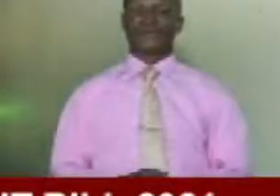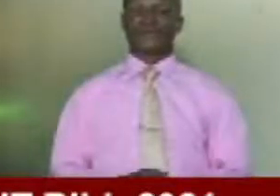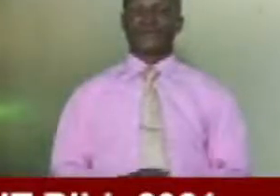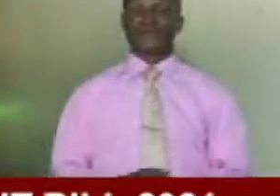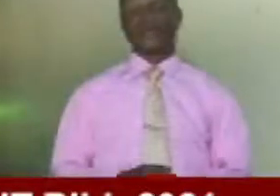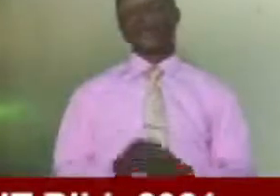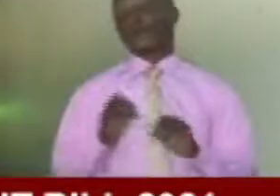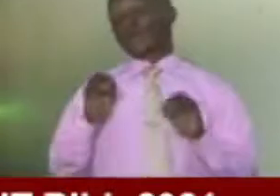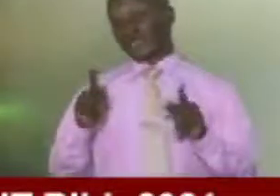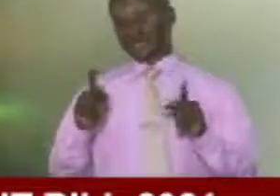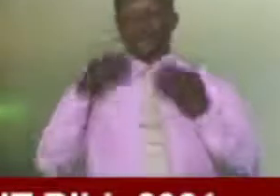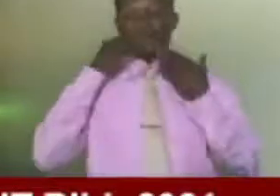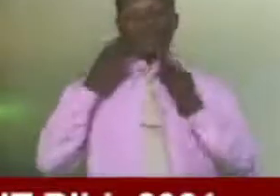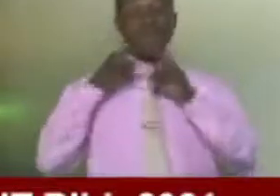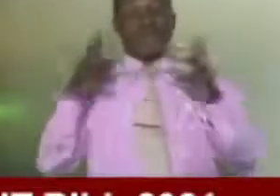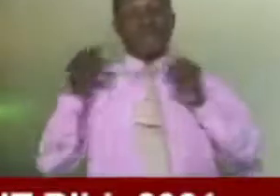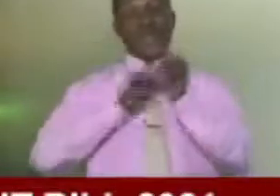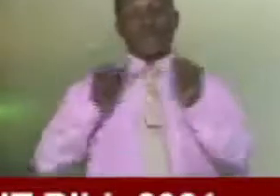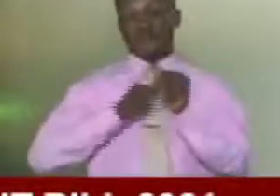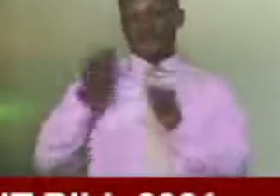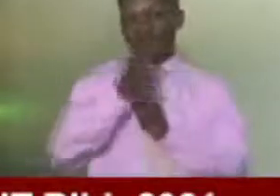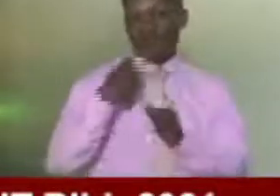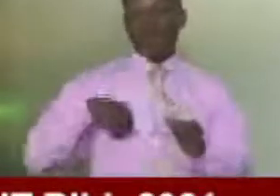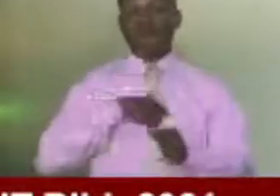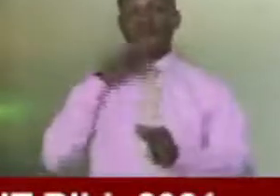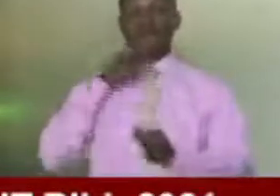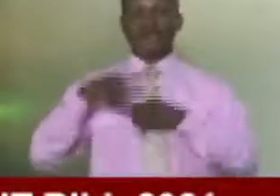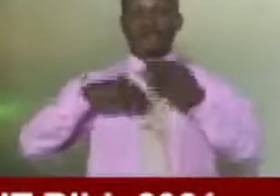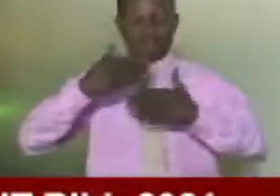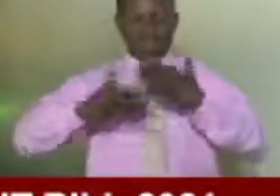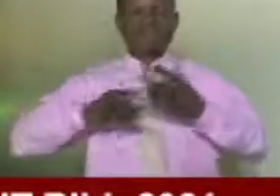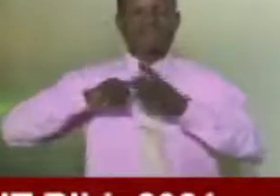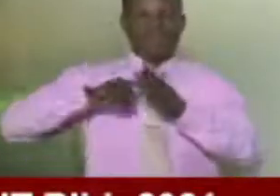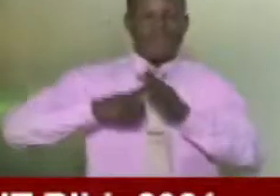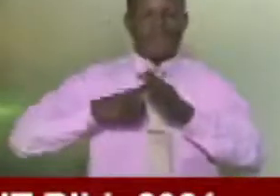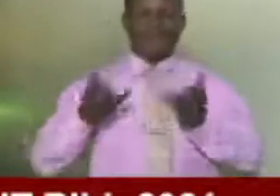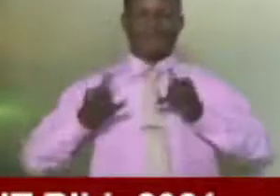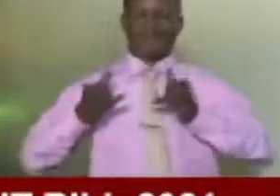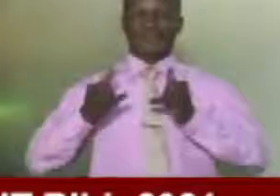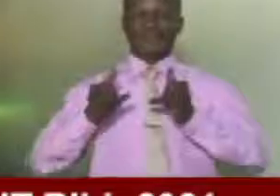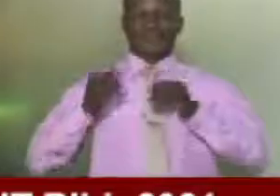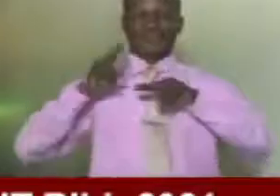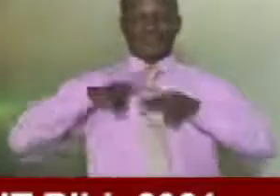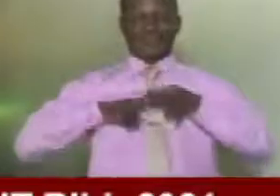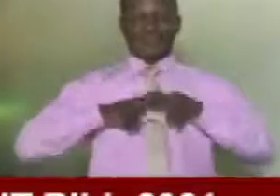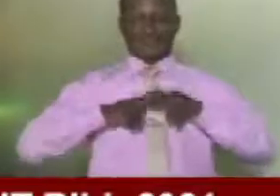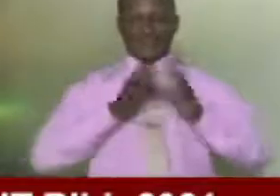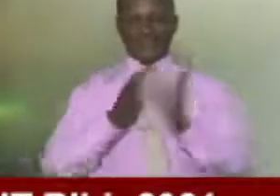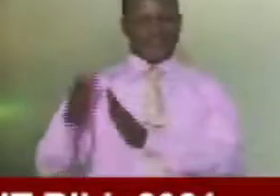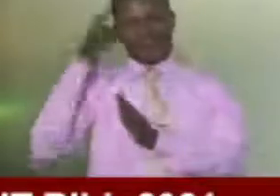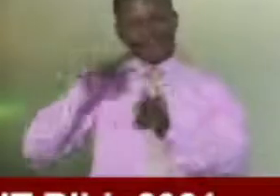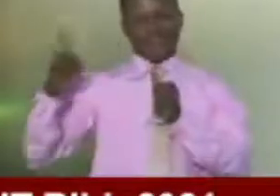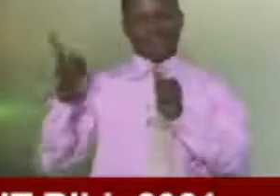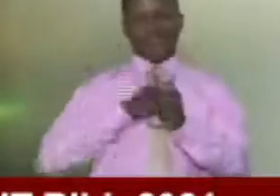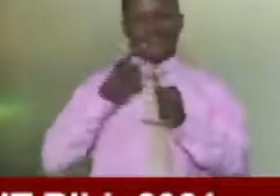All right, thank you so much, everyone. We are getting started. The stage is set for my first set of panelists tonight.